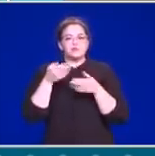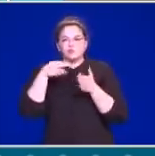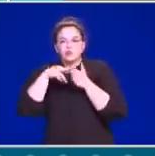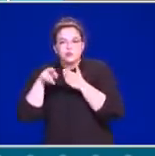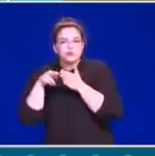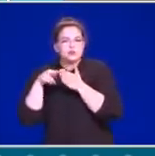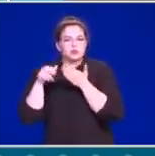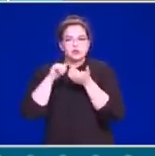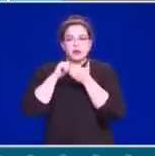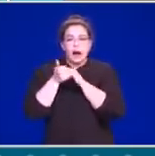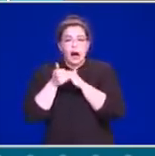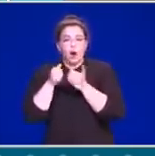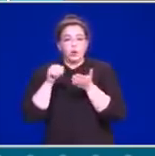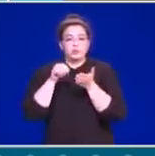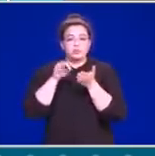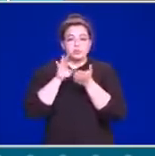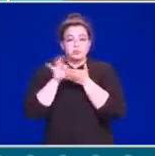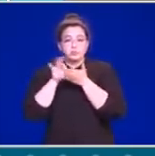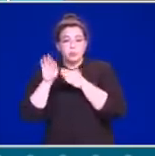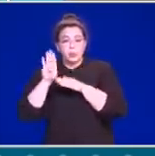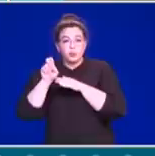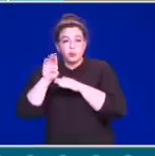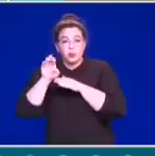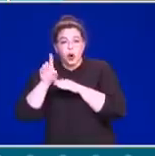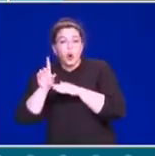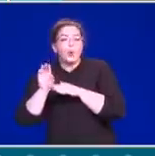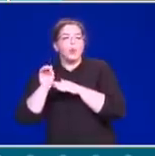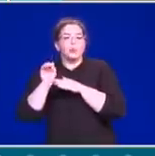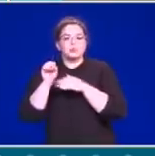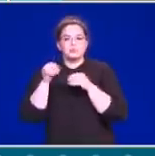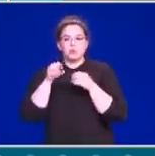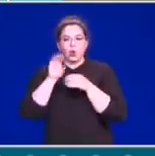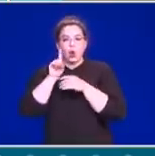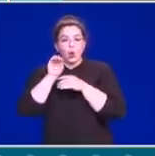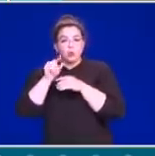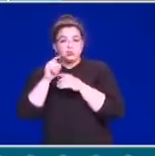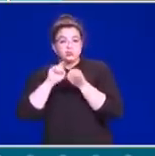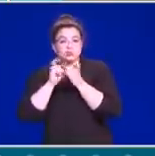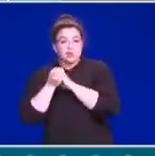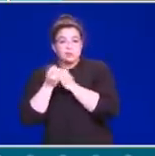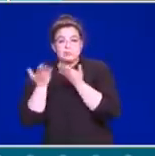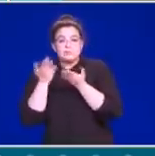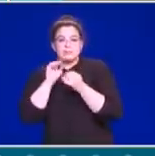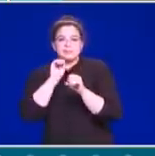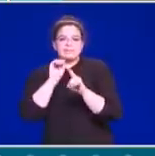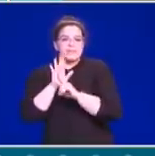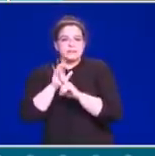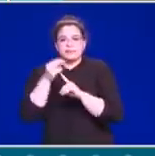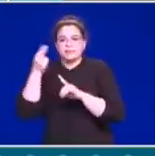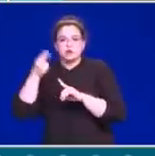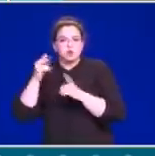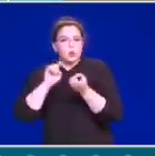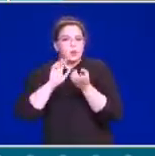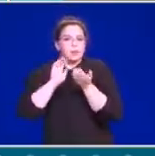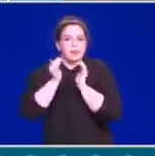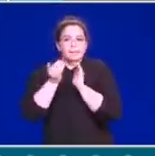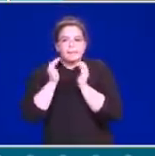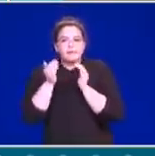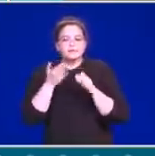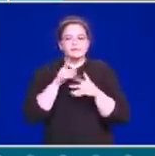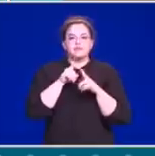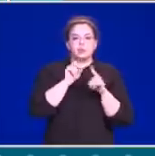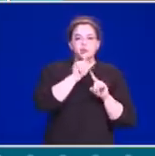research how the Bureau's coding changes for write-in answers may affect any historical comparisons of